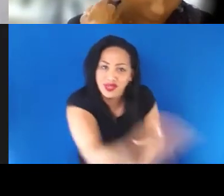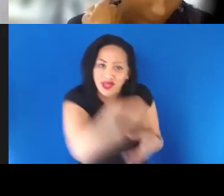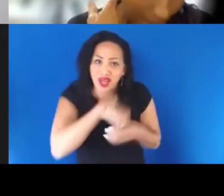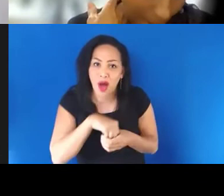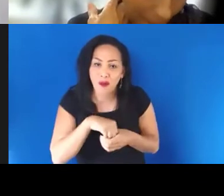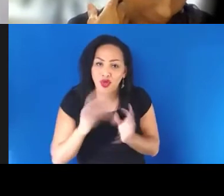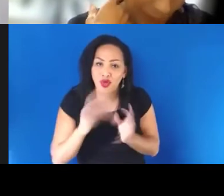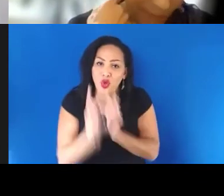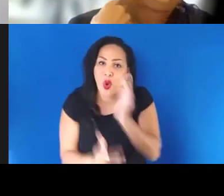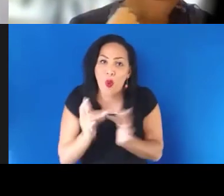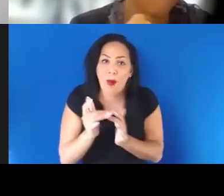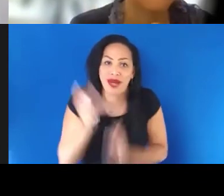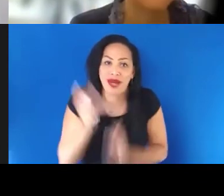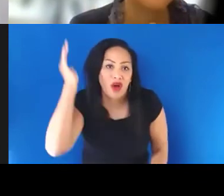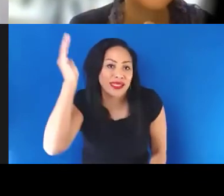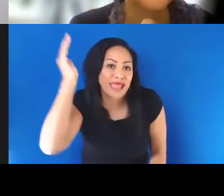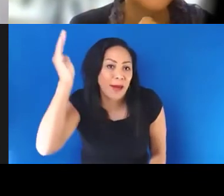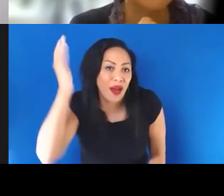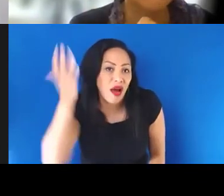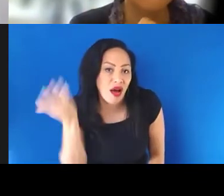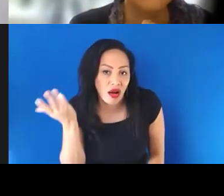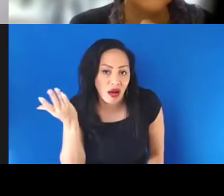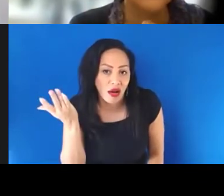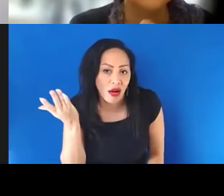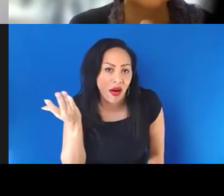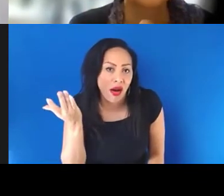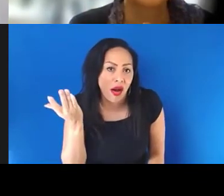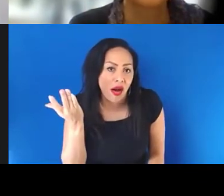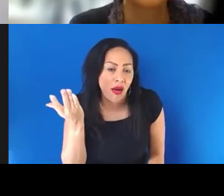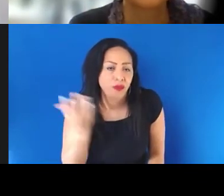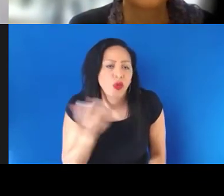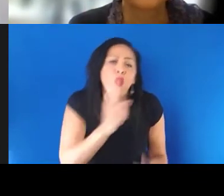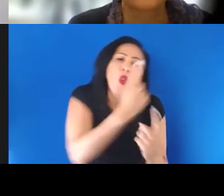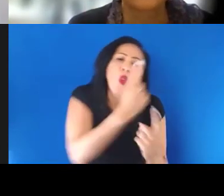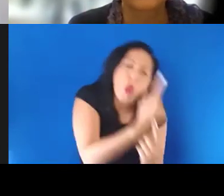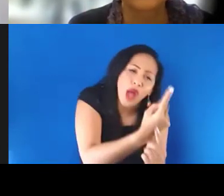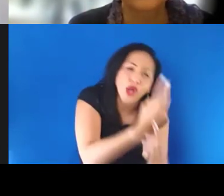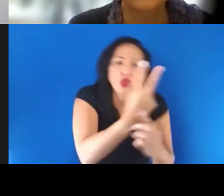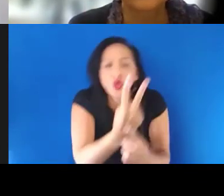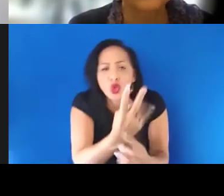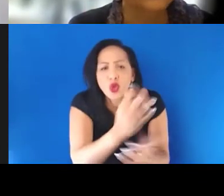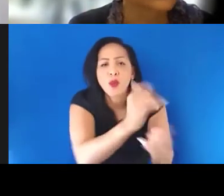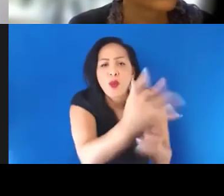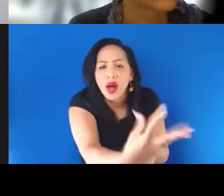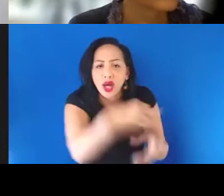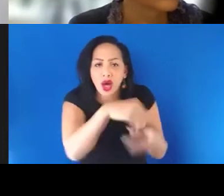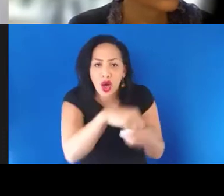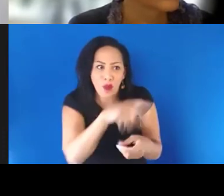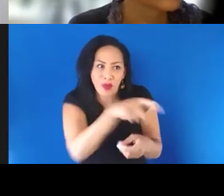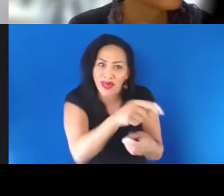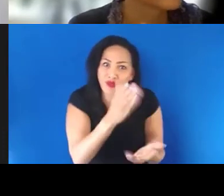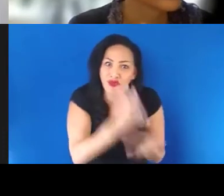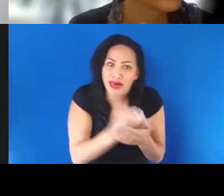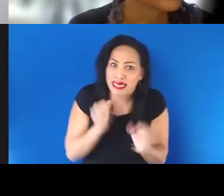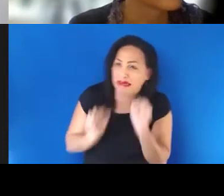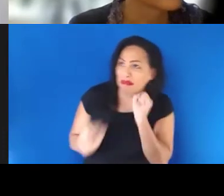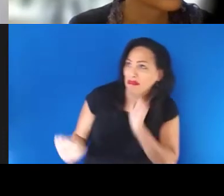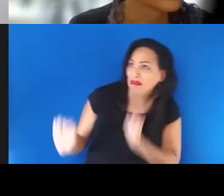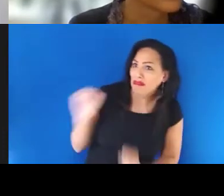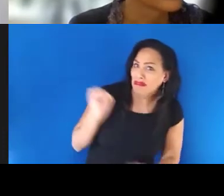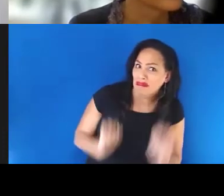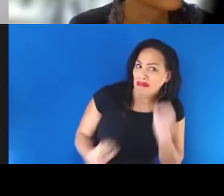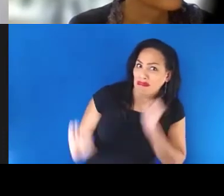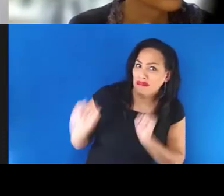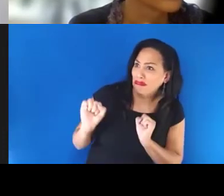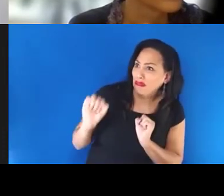they come one or two. They're deeply intimidated by the whole sophisticated setup that everybody